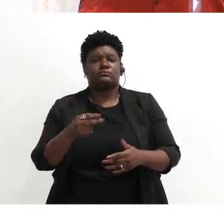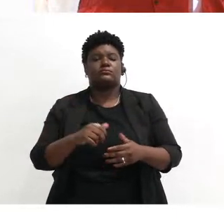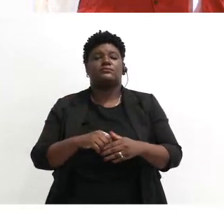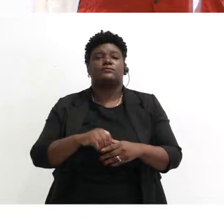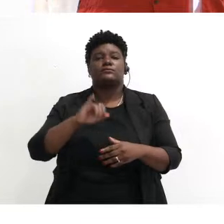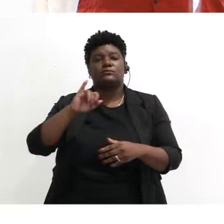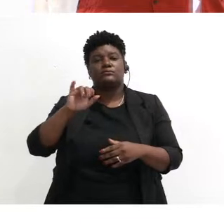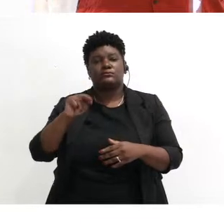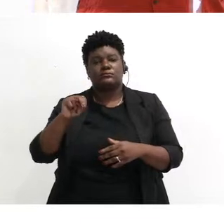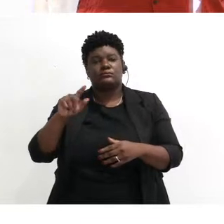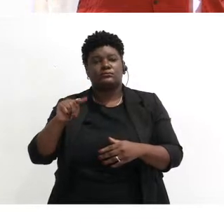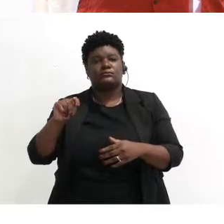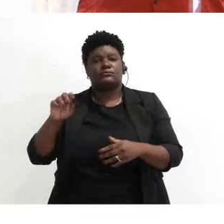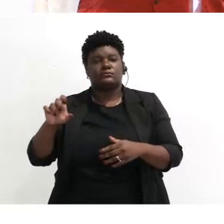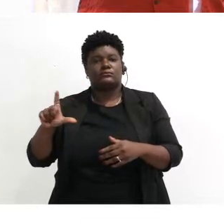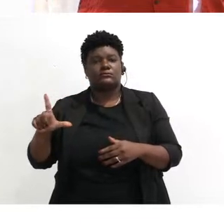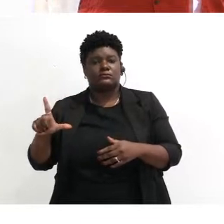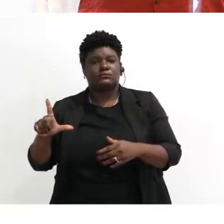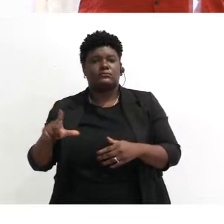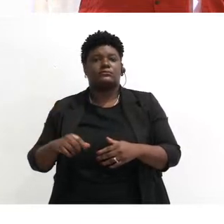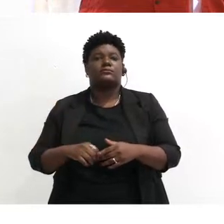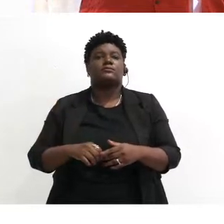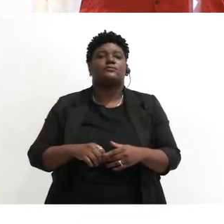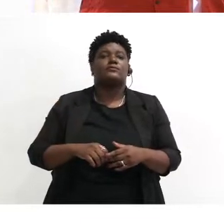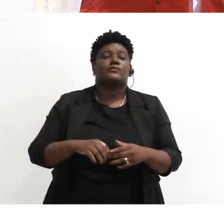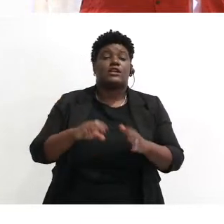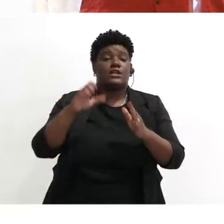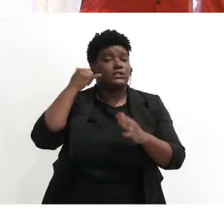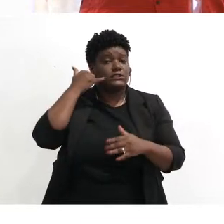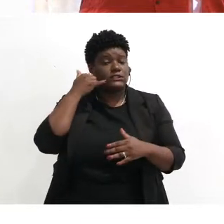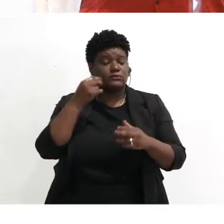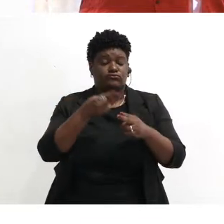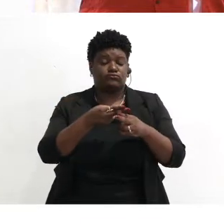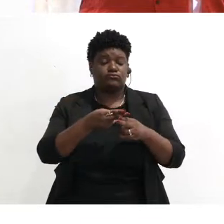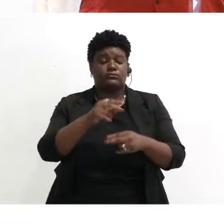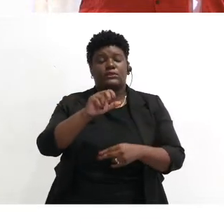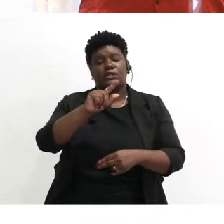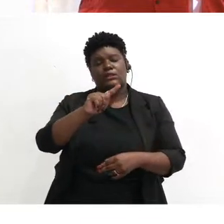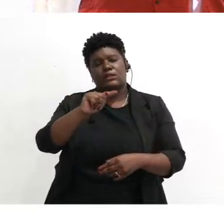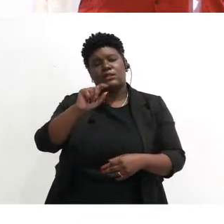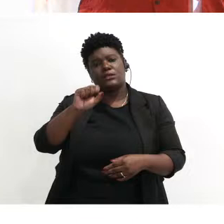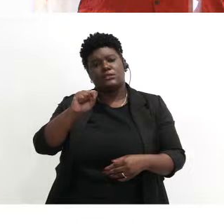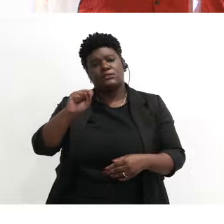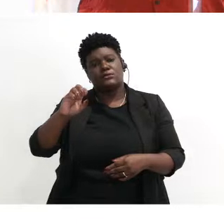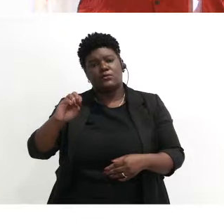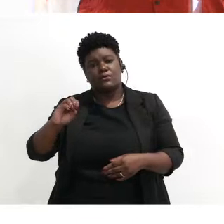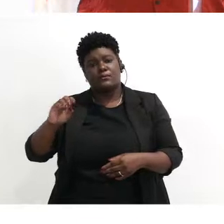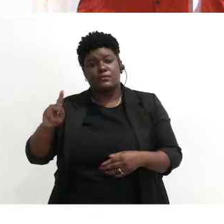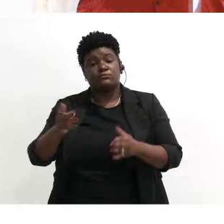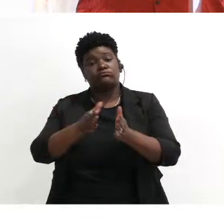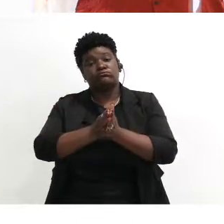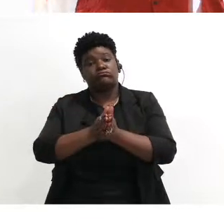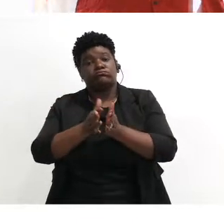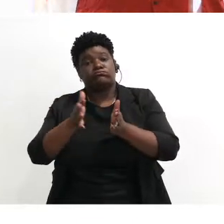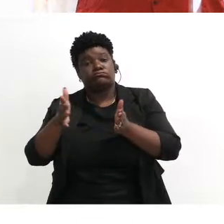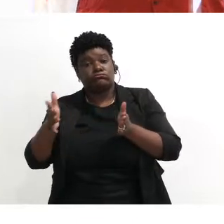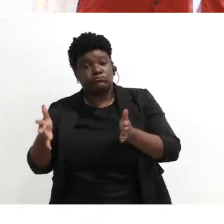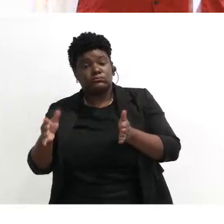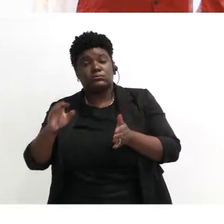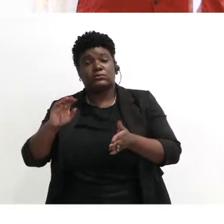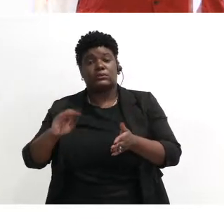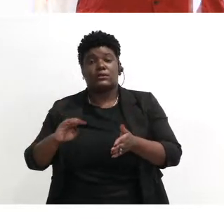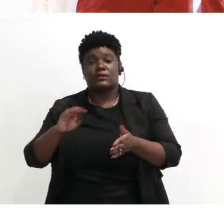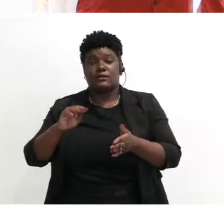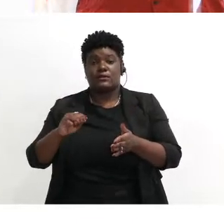in we call it TSOP package. And then they transitioned into this micro BGA package that was thinner